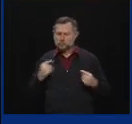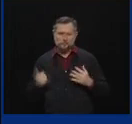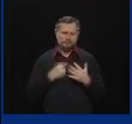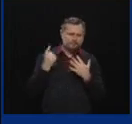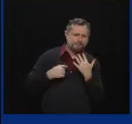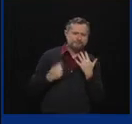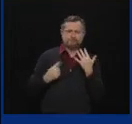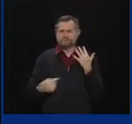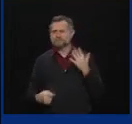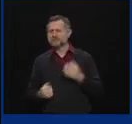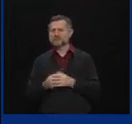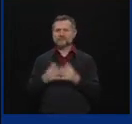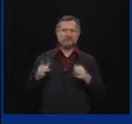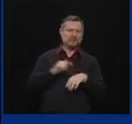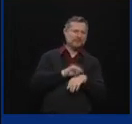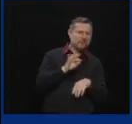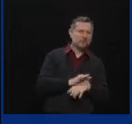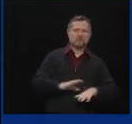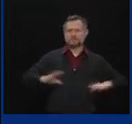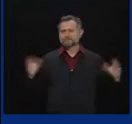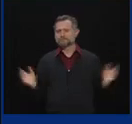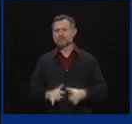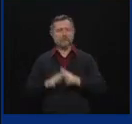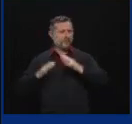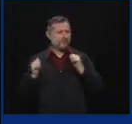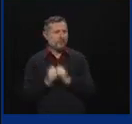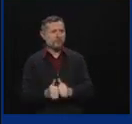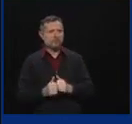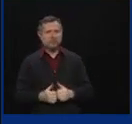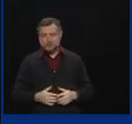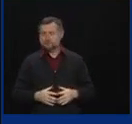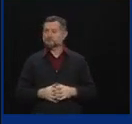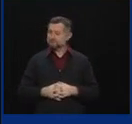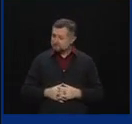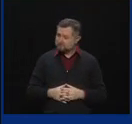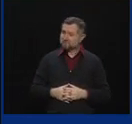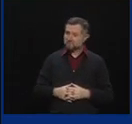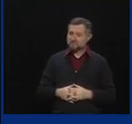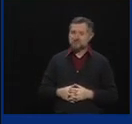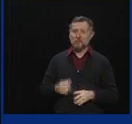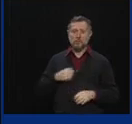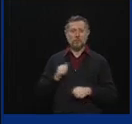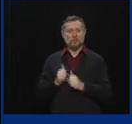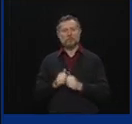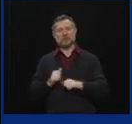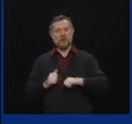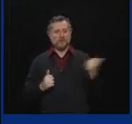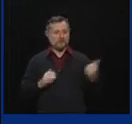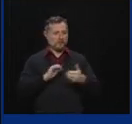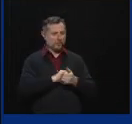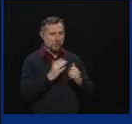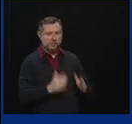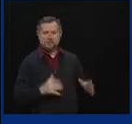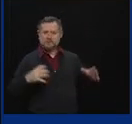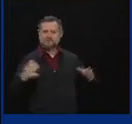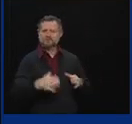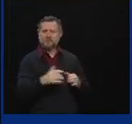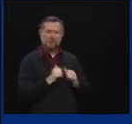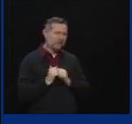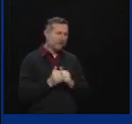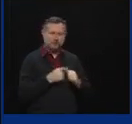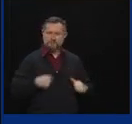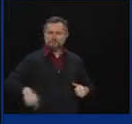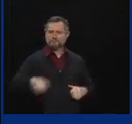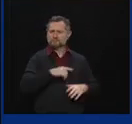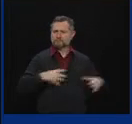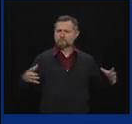together, along with some of my task force partners in crime. It is very, very good to know